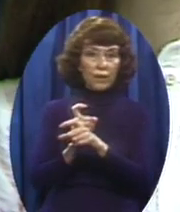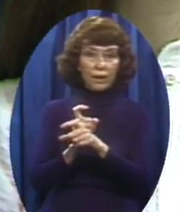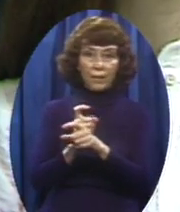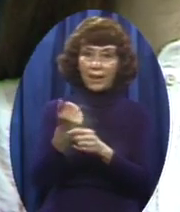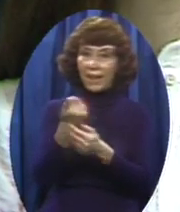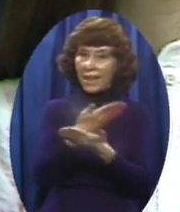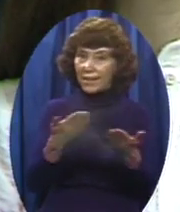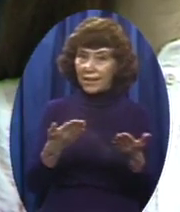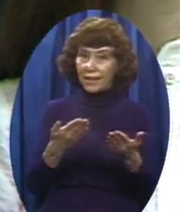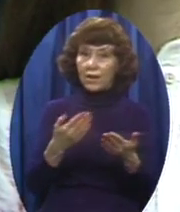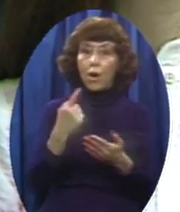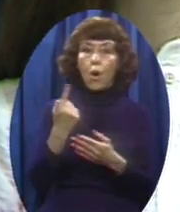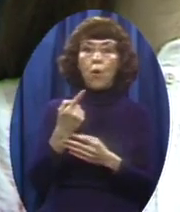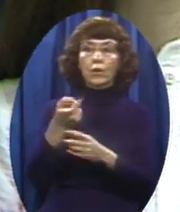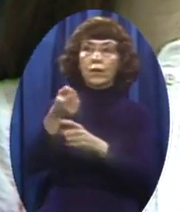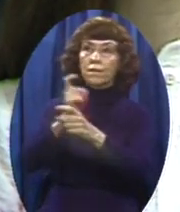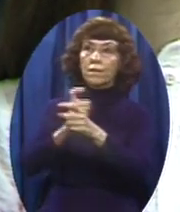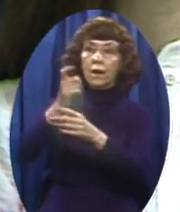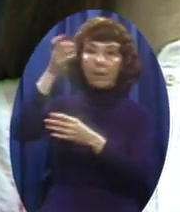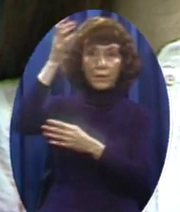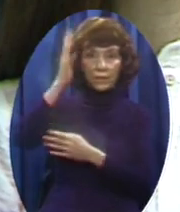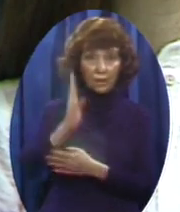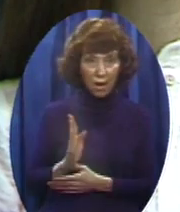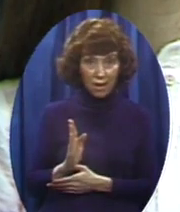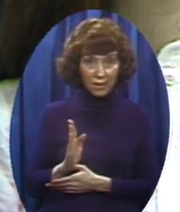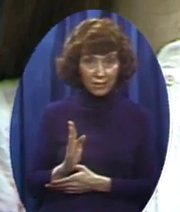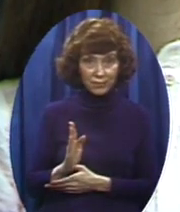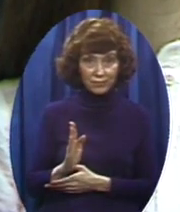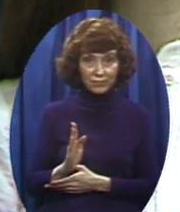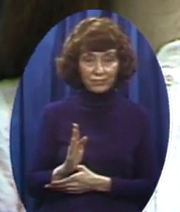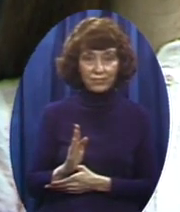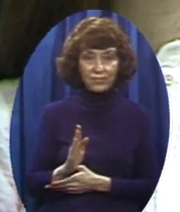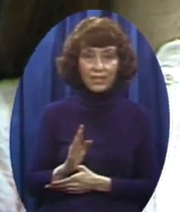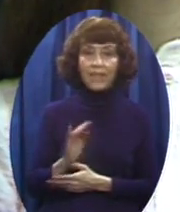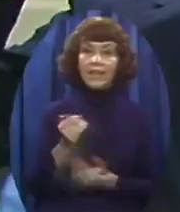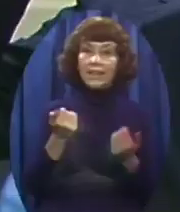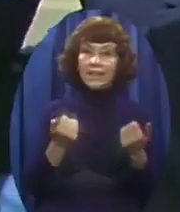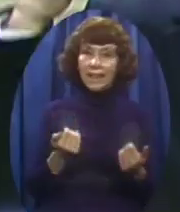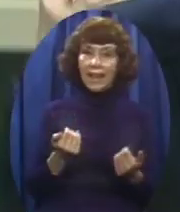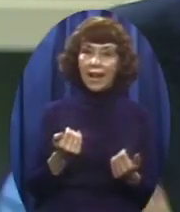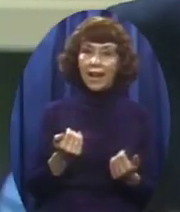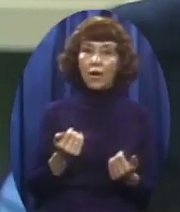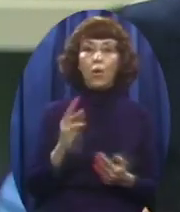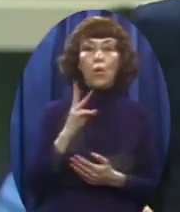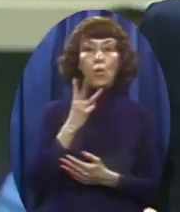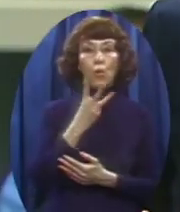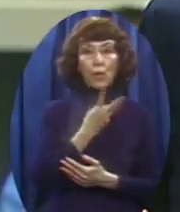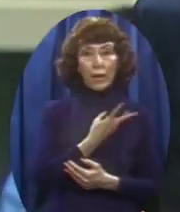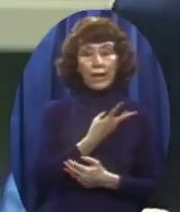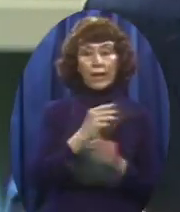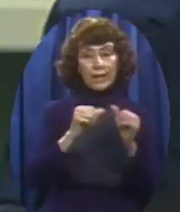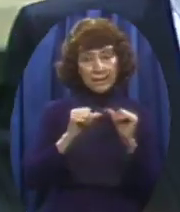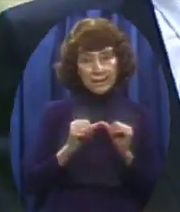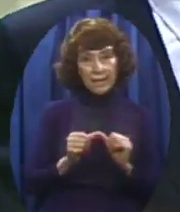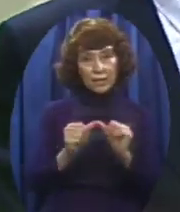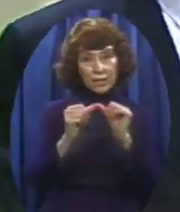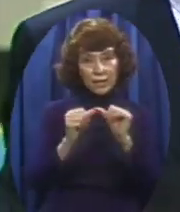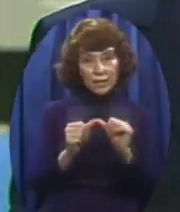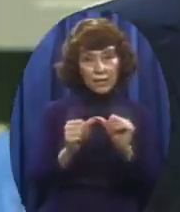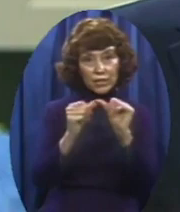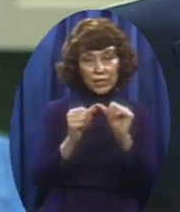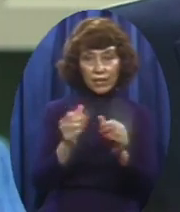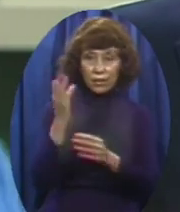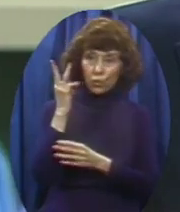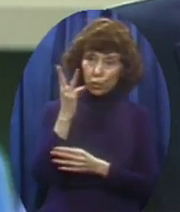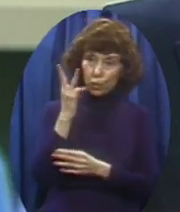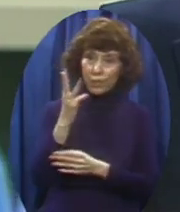I believe in the sovereignty of God in salvation, I also believe in human responsibility. We keep on delivering that message. But I've had the privilege